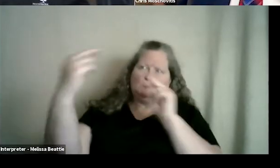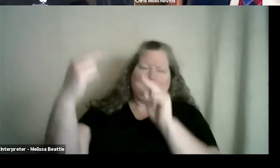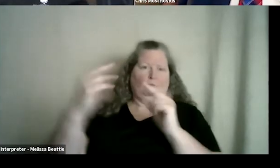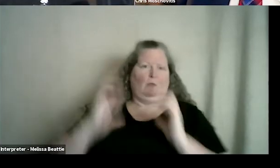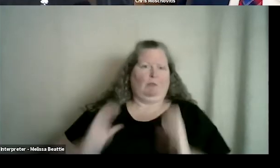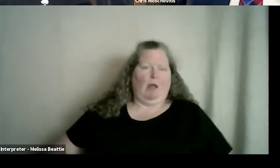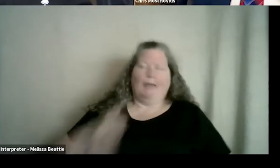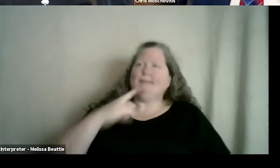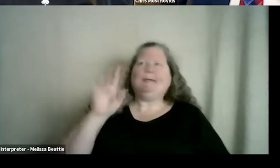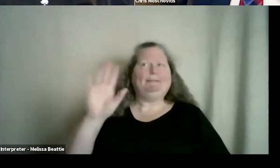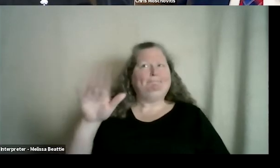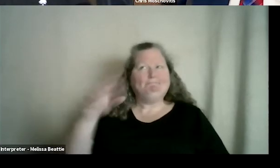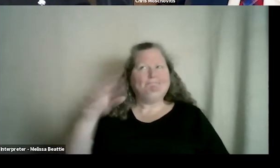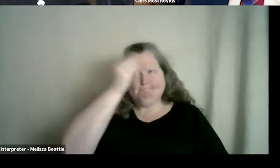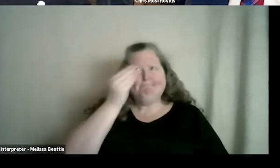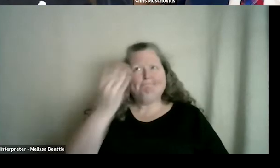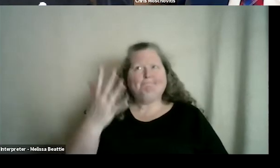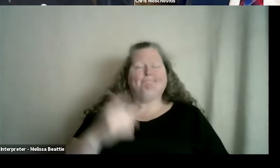listen,